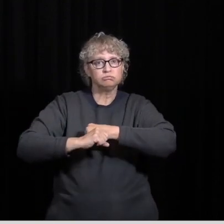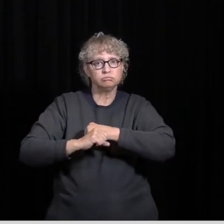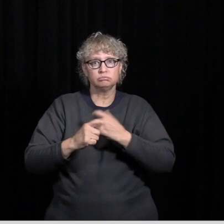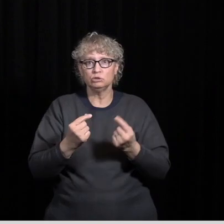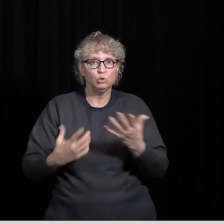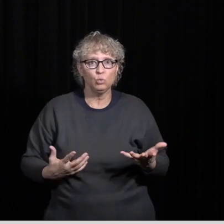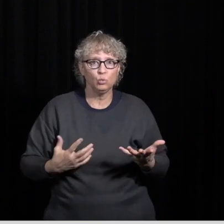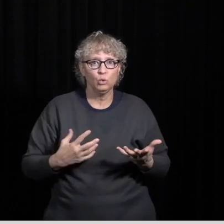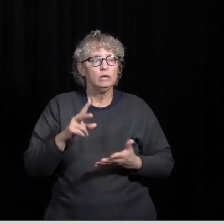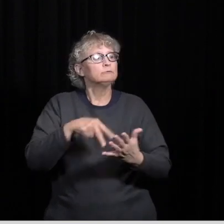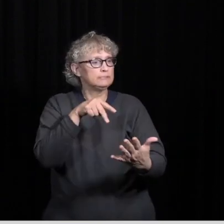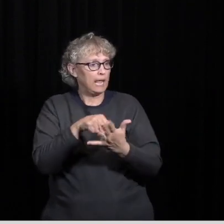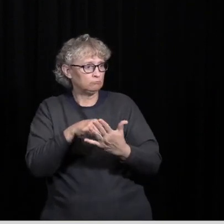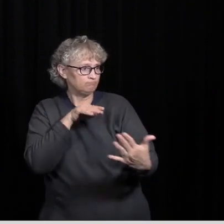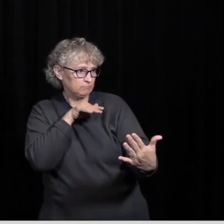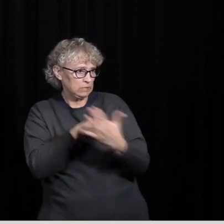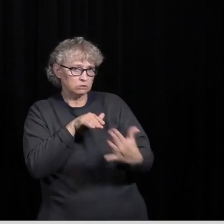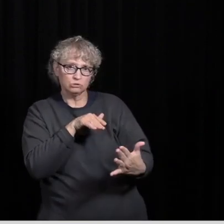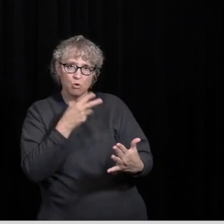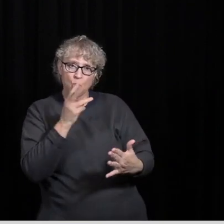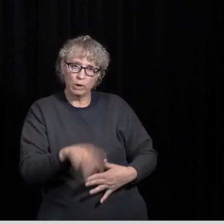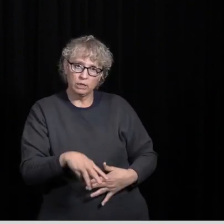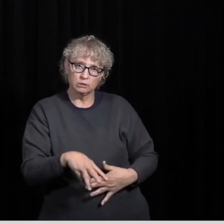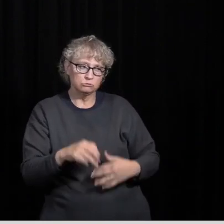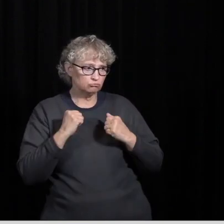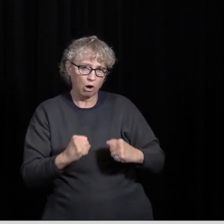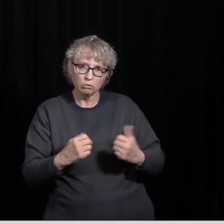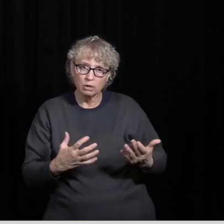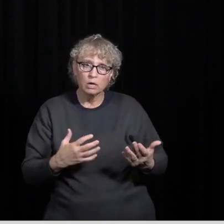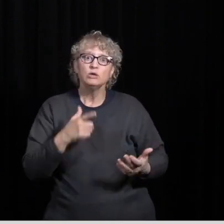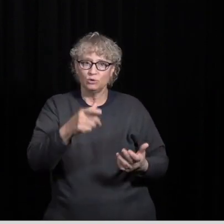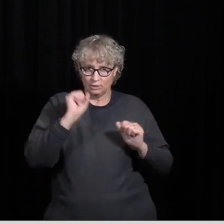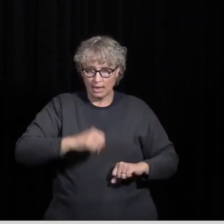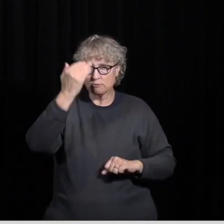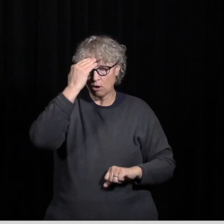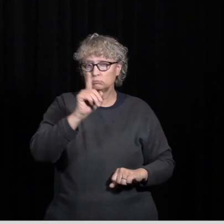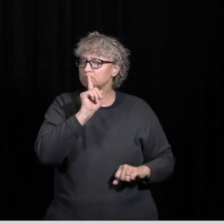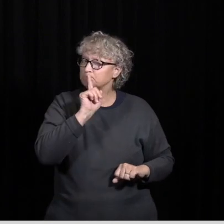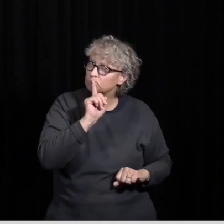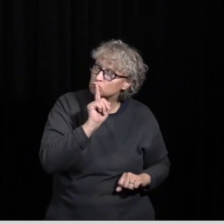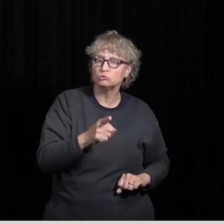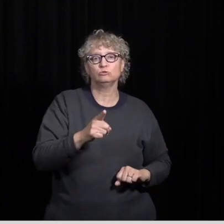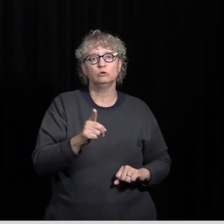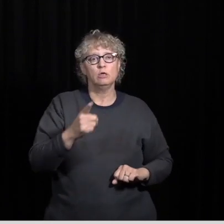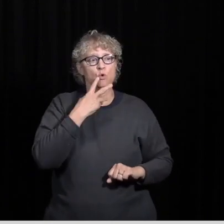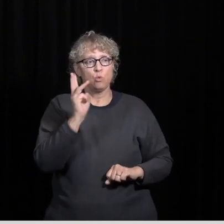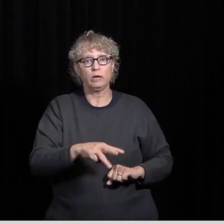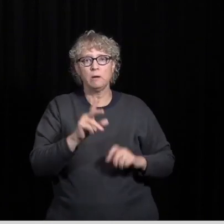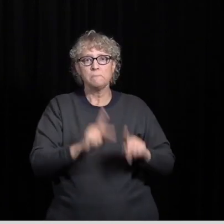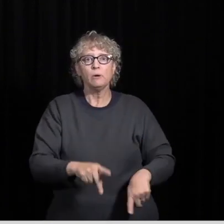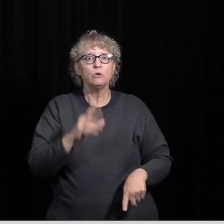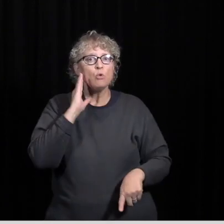do? You can stand against the wicked. You can stand up to the wicked. You can know with absolute certainty that the wicked